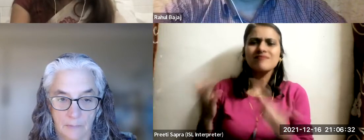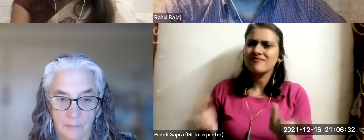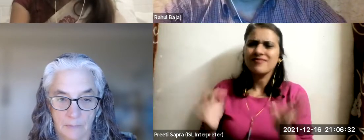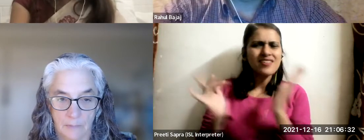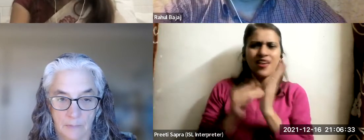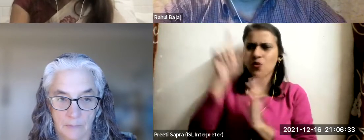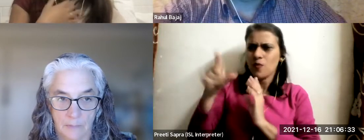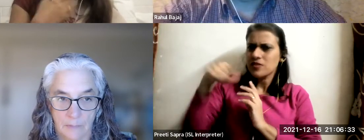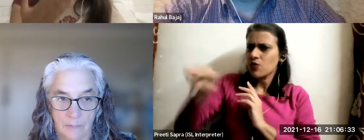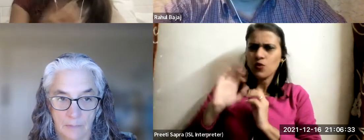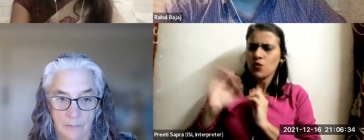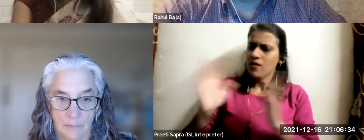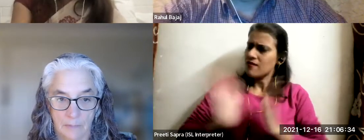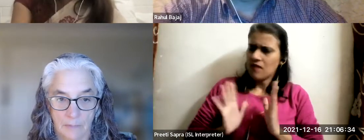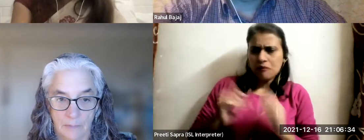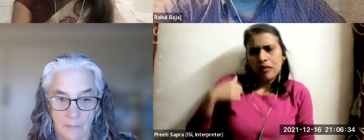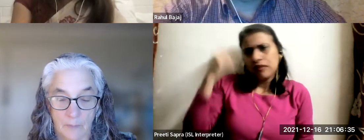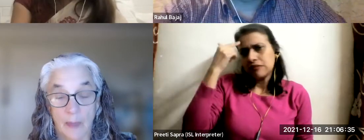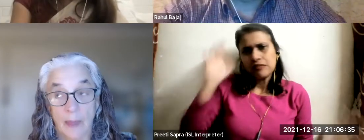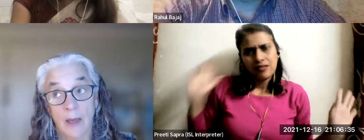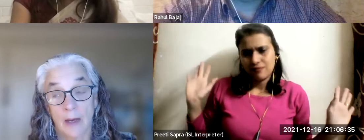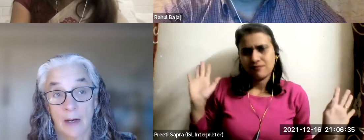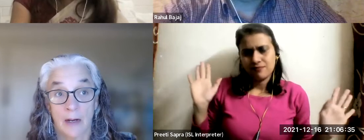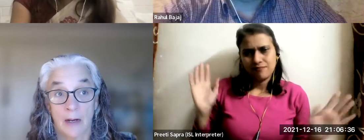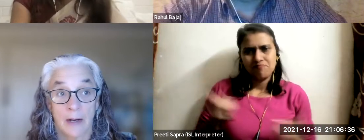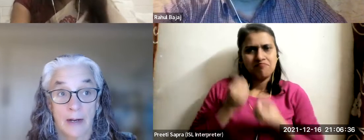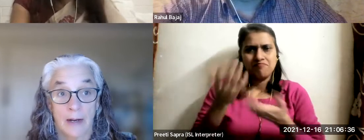yourself. Lady, that's from me. What do you think?